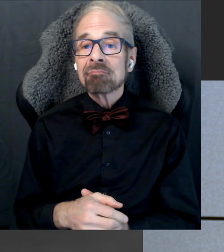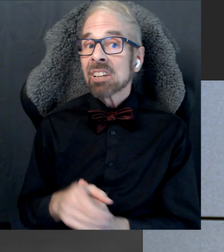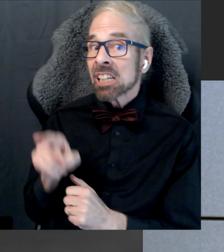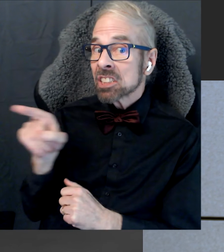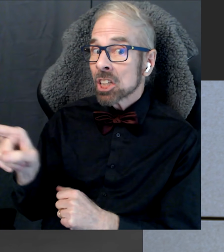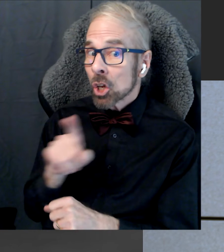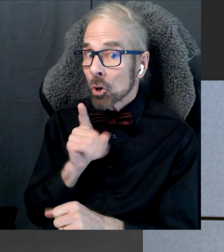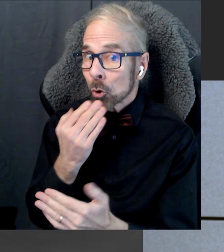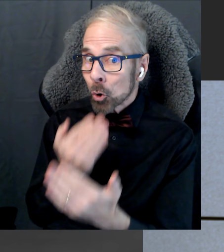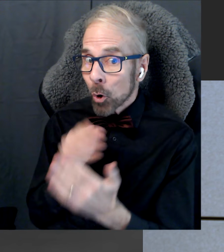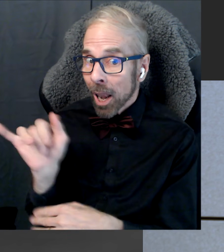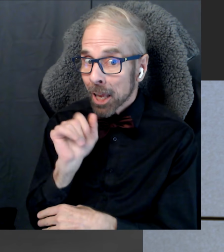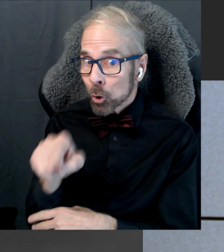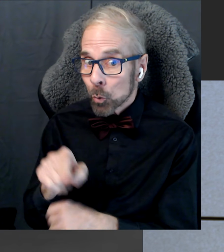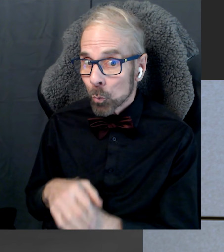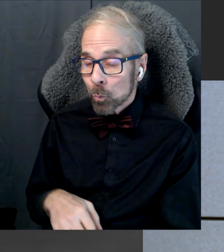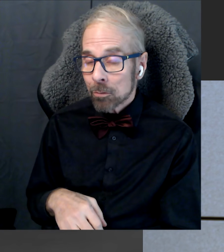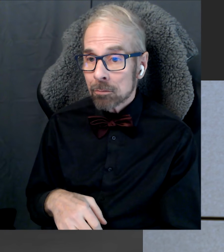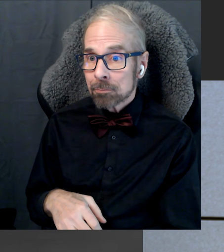Is he as good as you are?